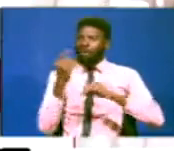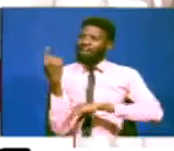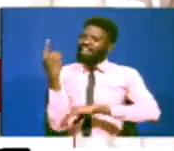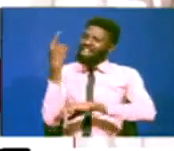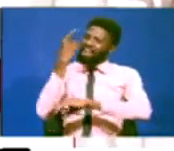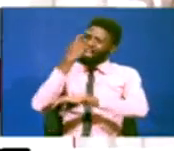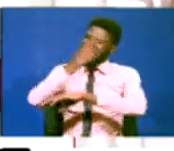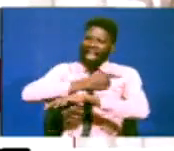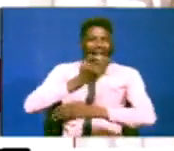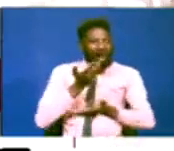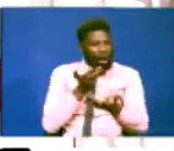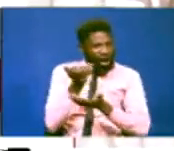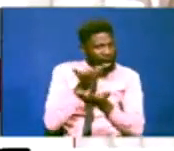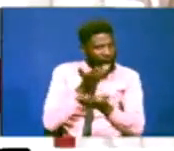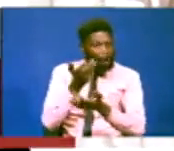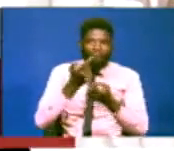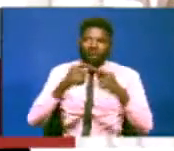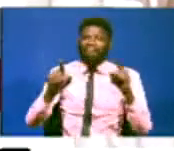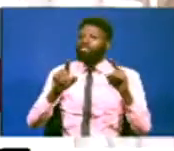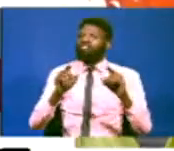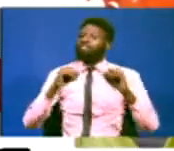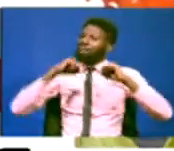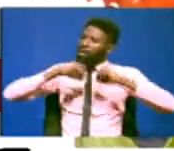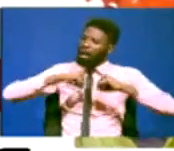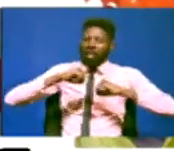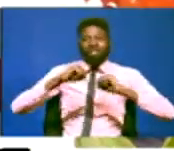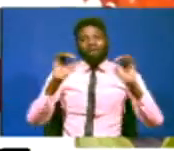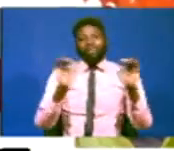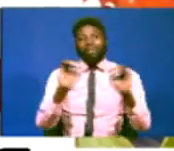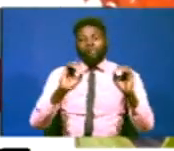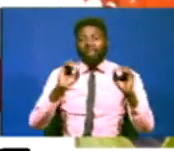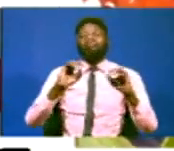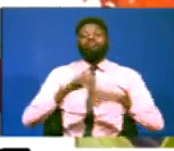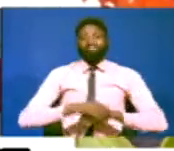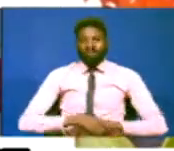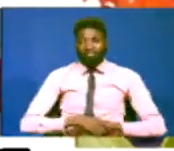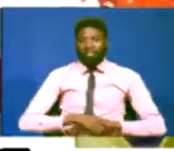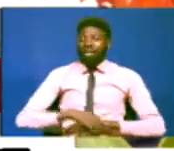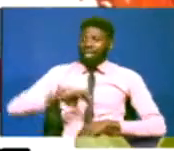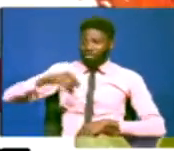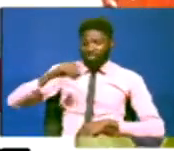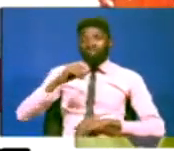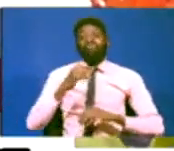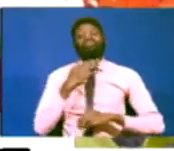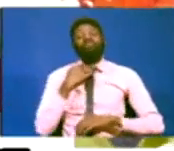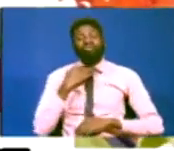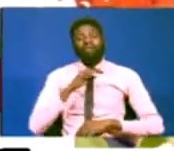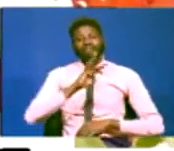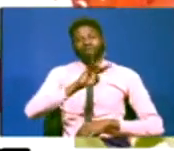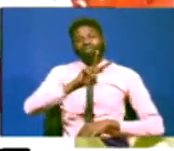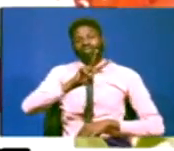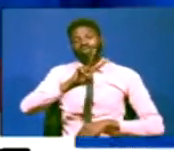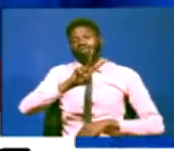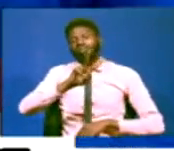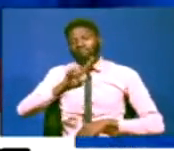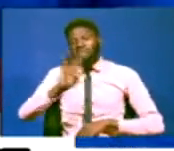deadlock. While the governors want the national government to allocate 425 billion shillings to counties, Treasury says it can